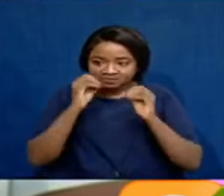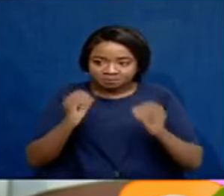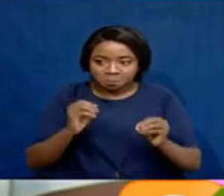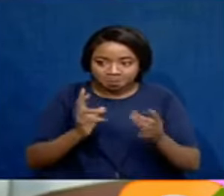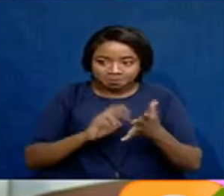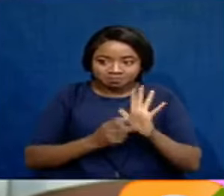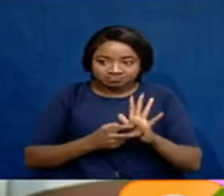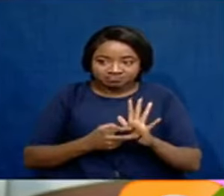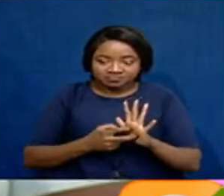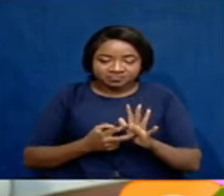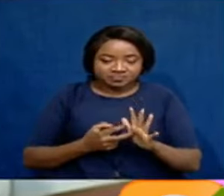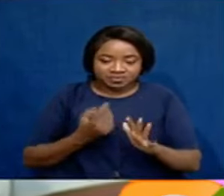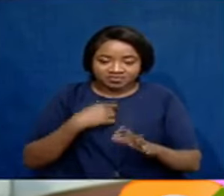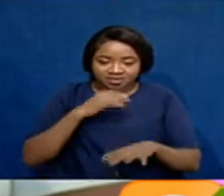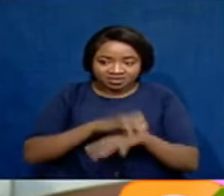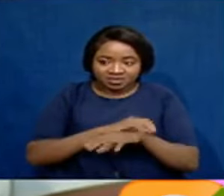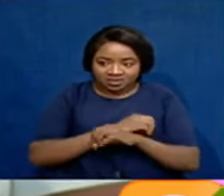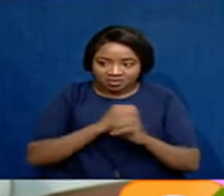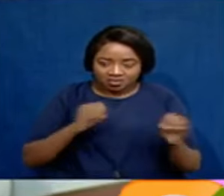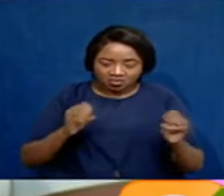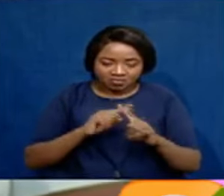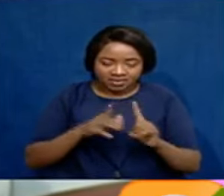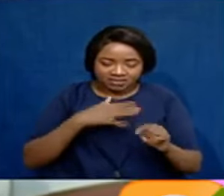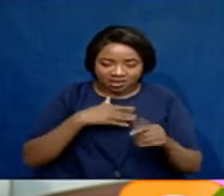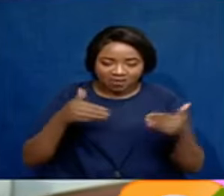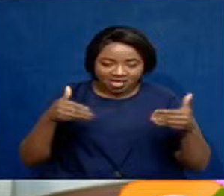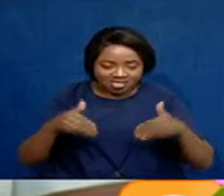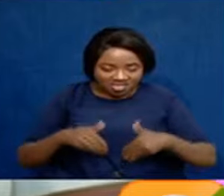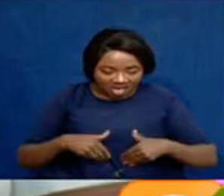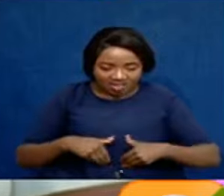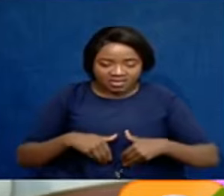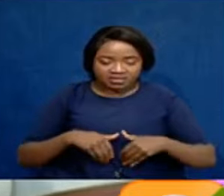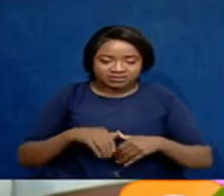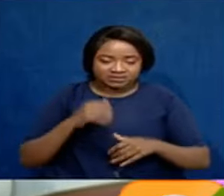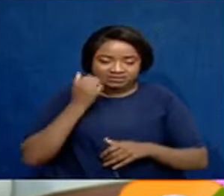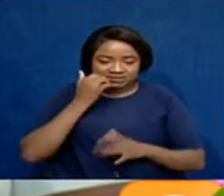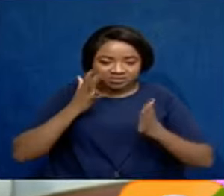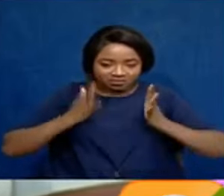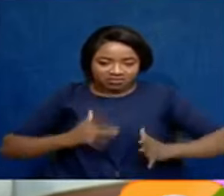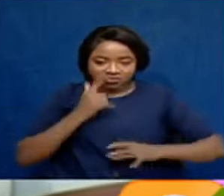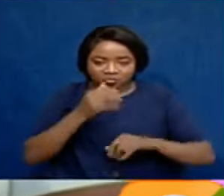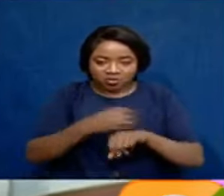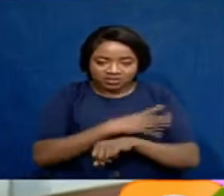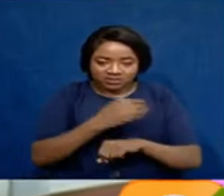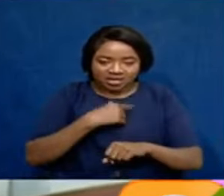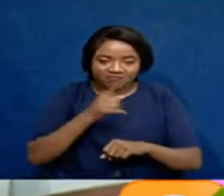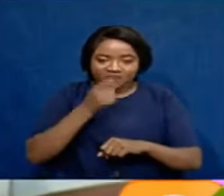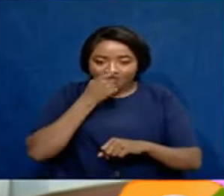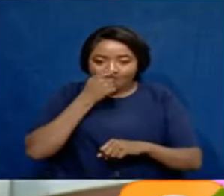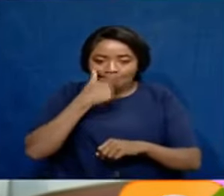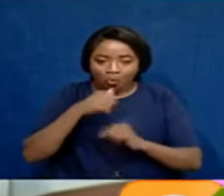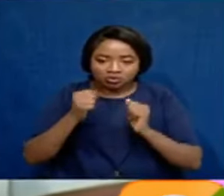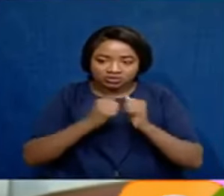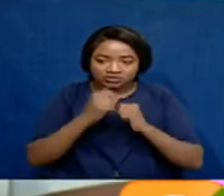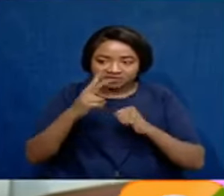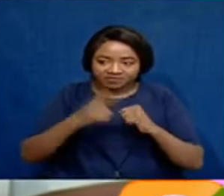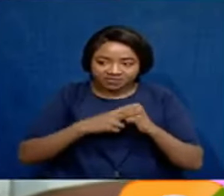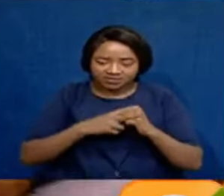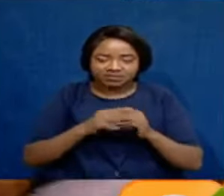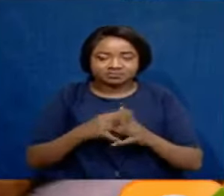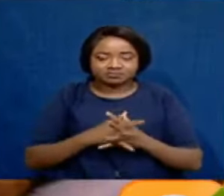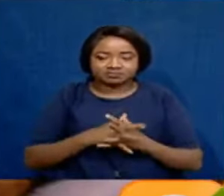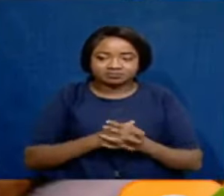can't find. I may find. We have, I think, our youngest patient of around 17 years with prostate